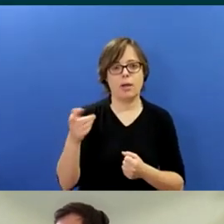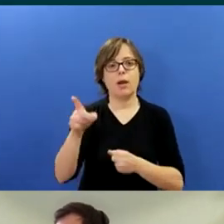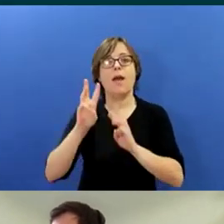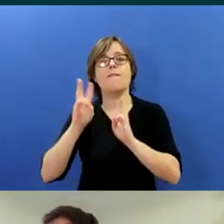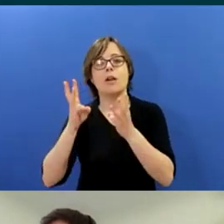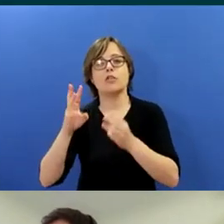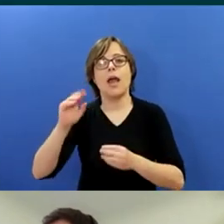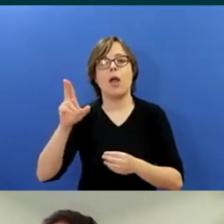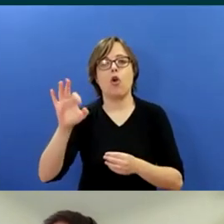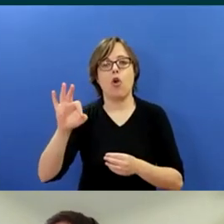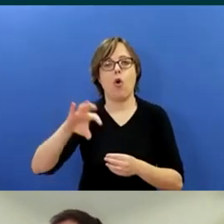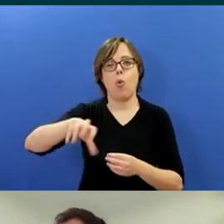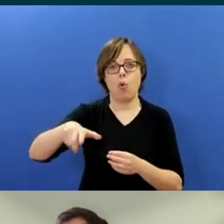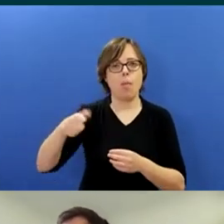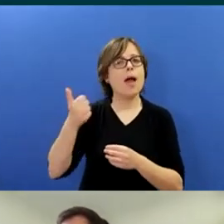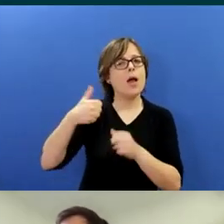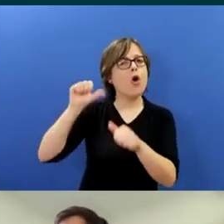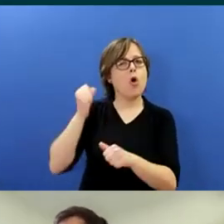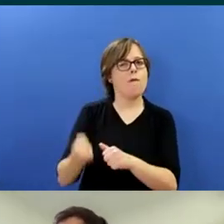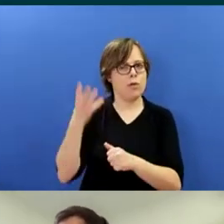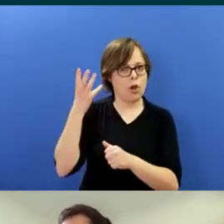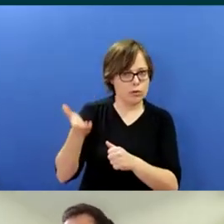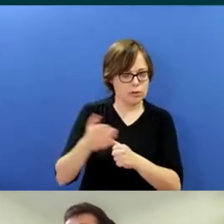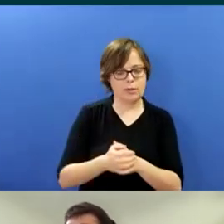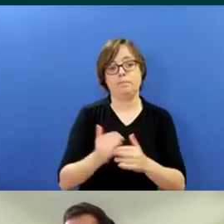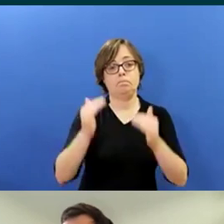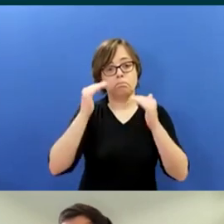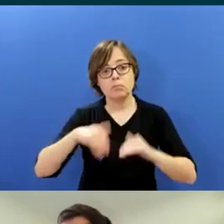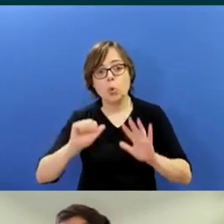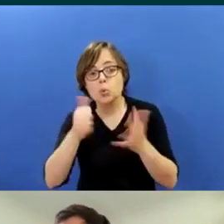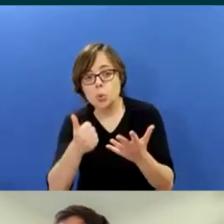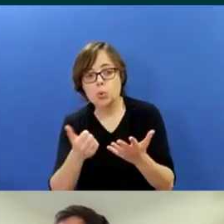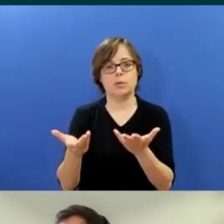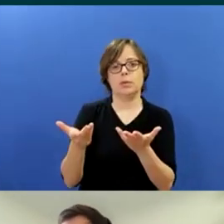2024. Then there was the first